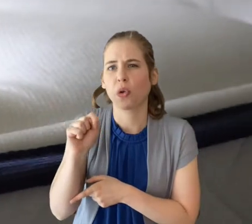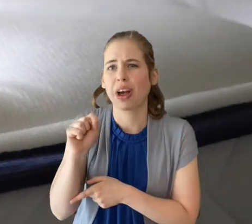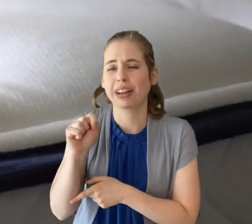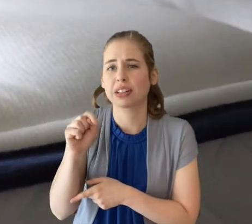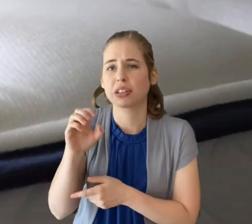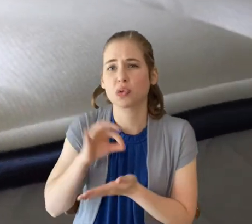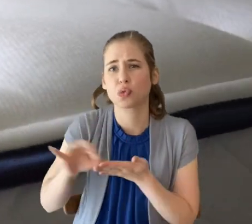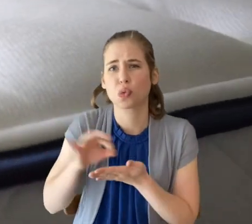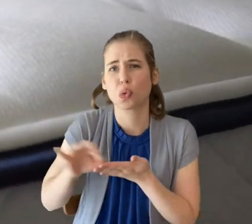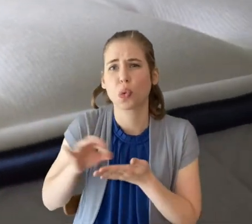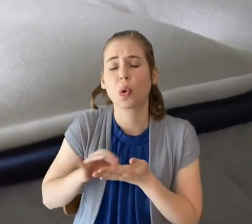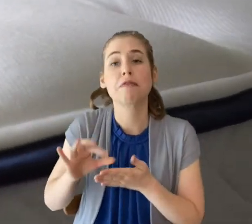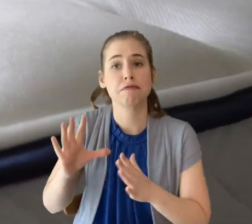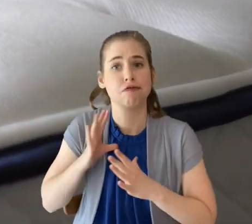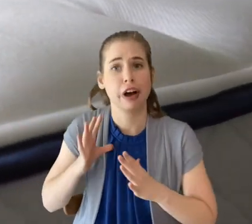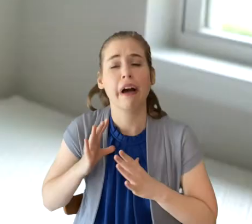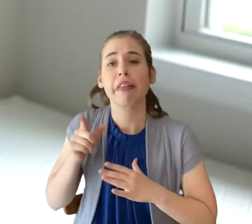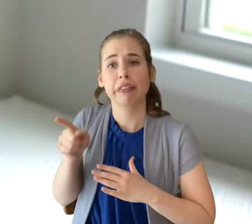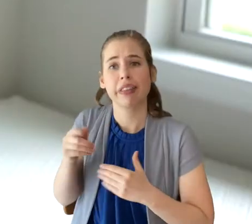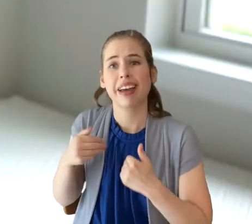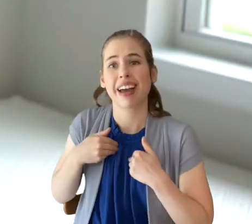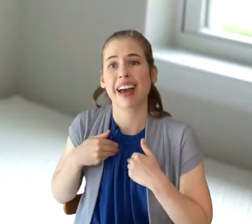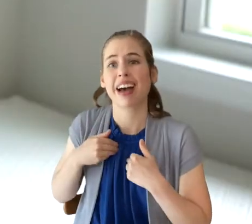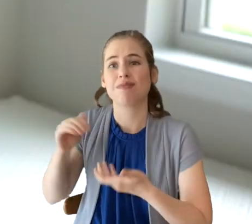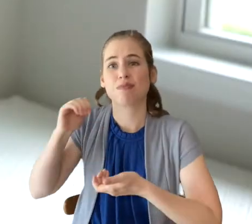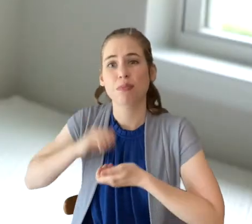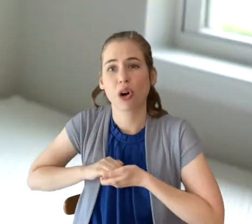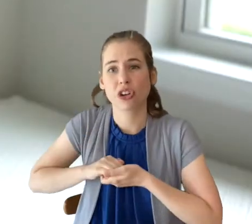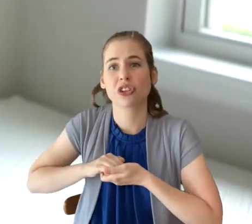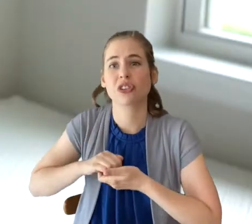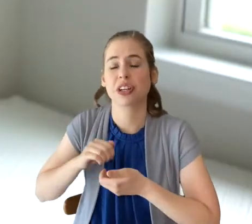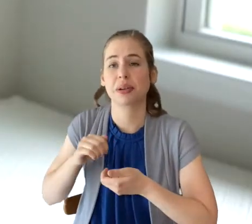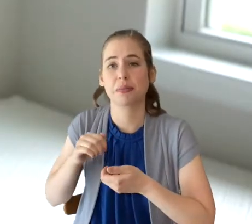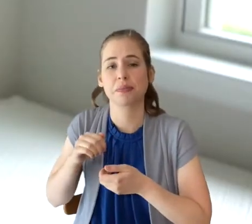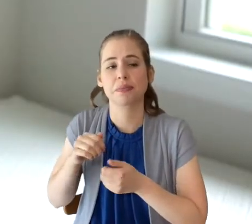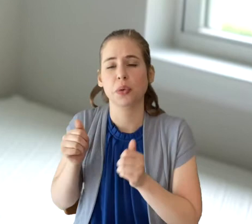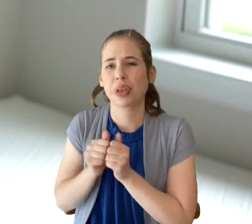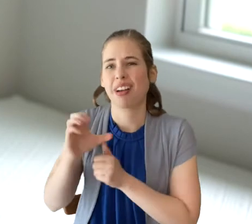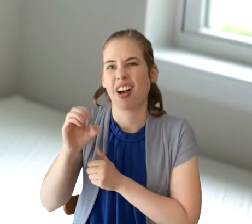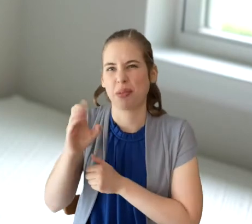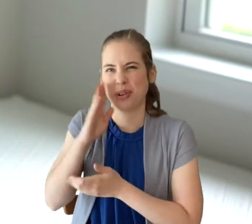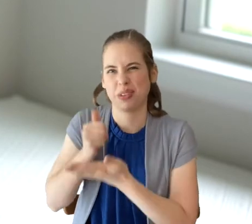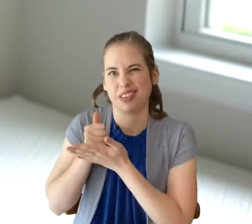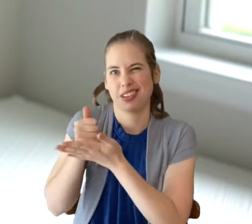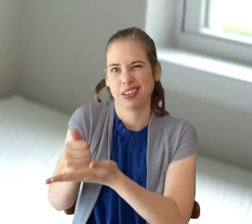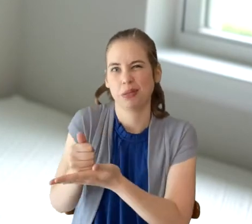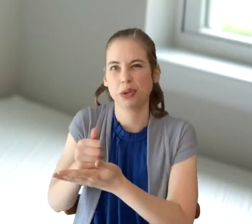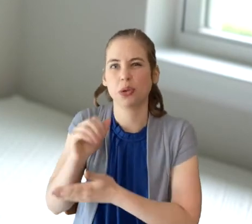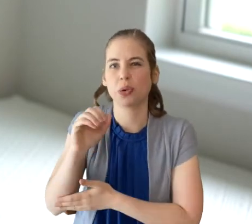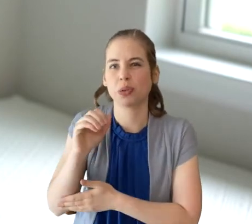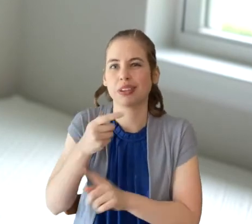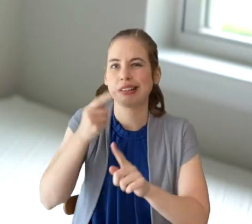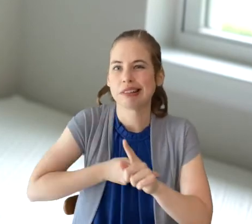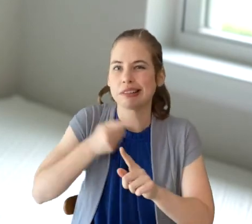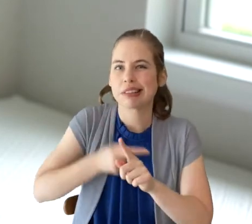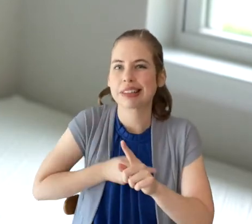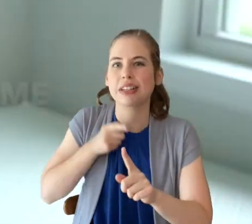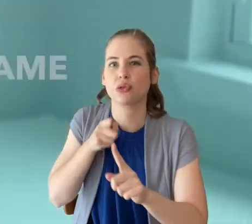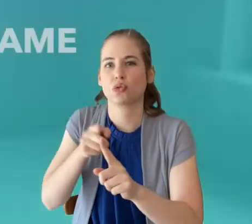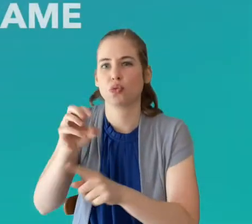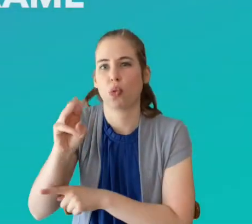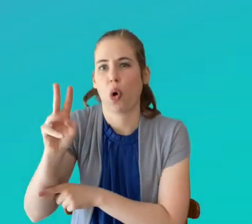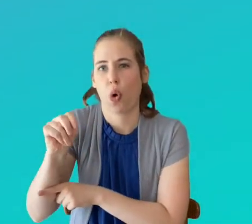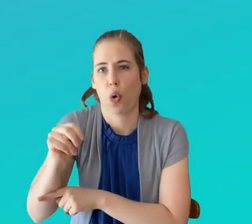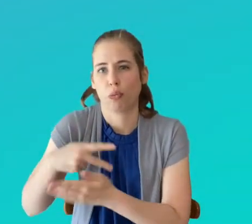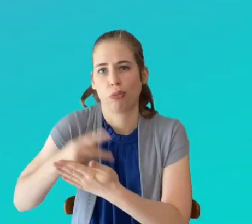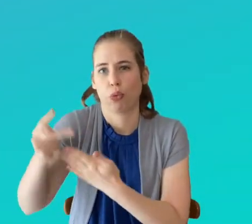as they work with a company called Catapult to offer a lease-to-own program. You can find out more information on that at